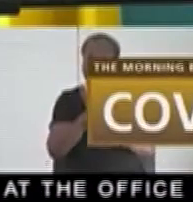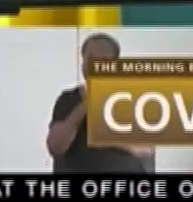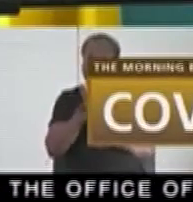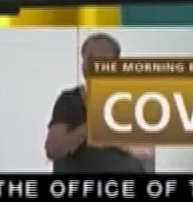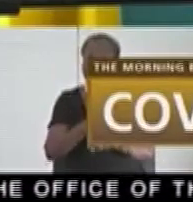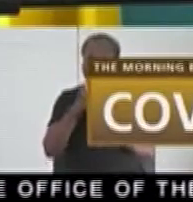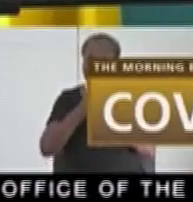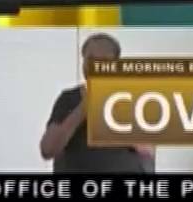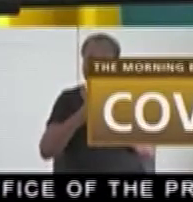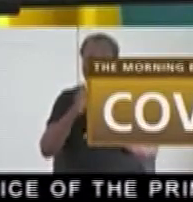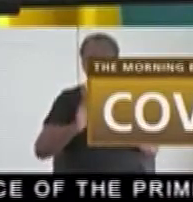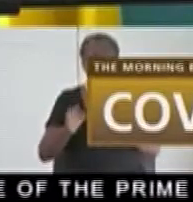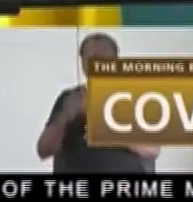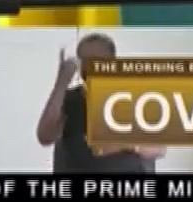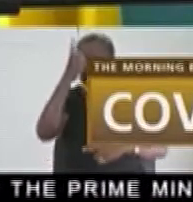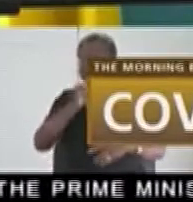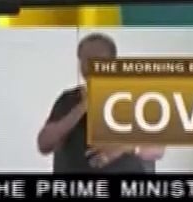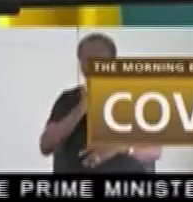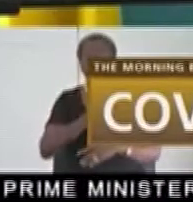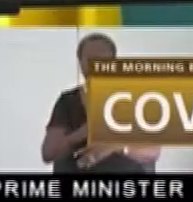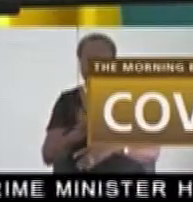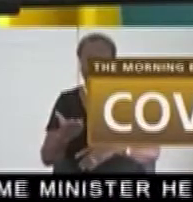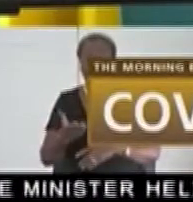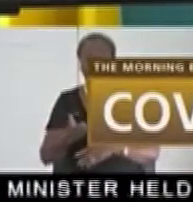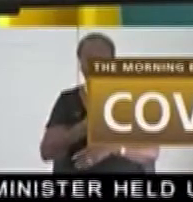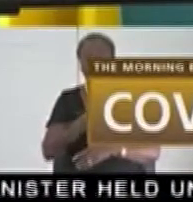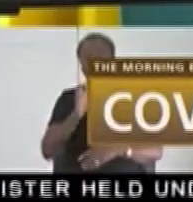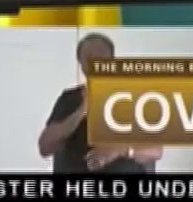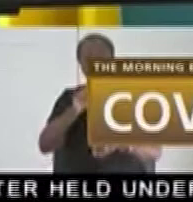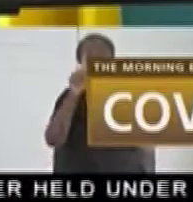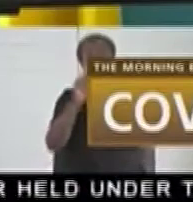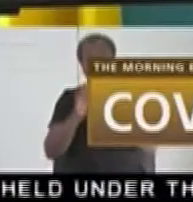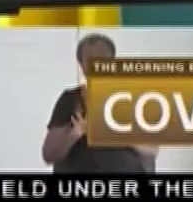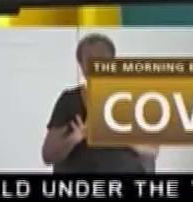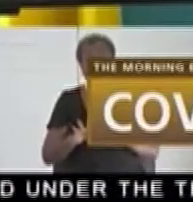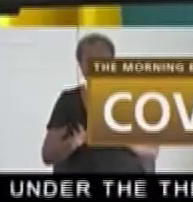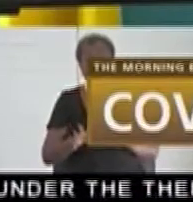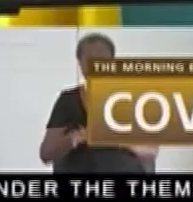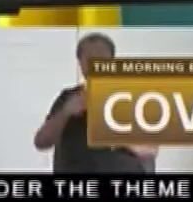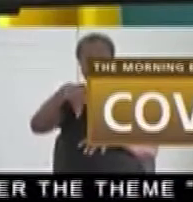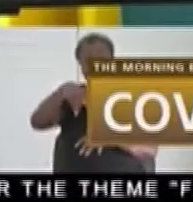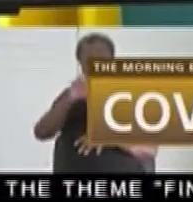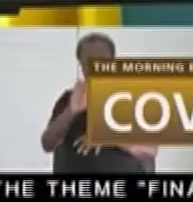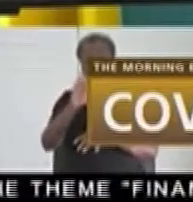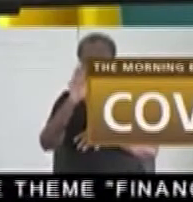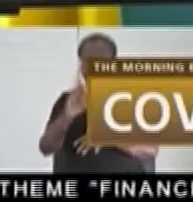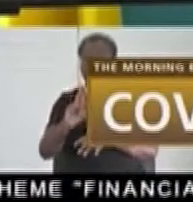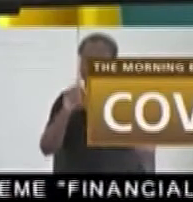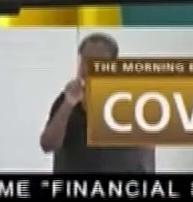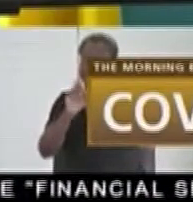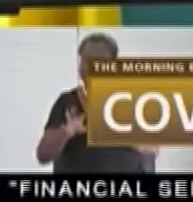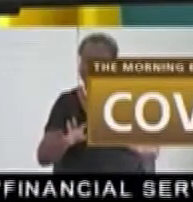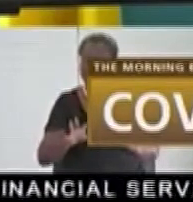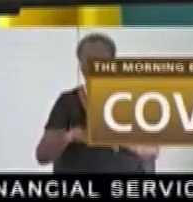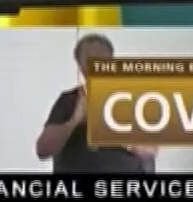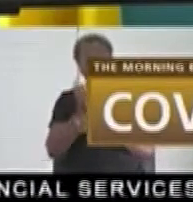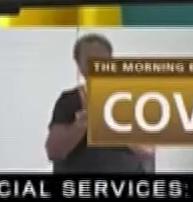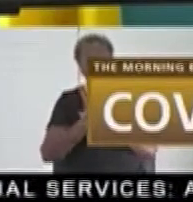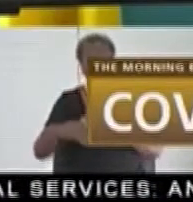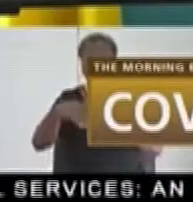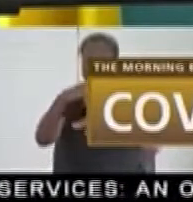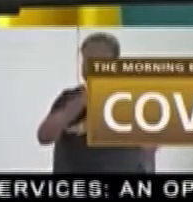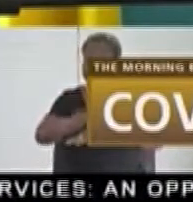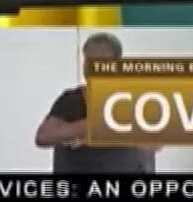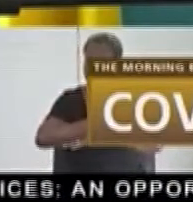when disease is not there? There are tests, such as the PCR test, there are some platforms